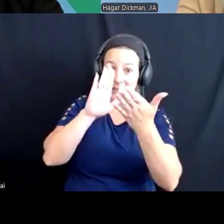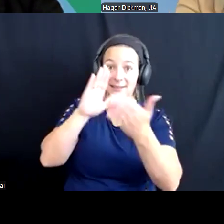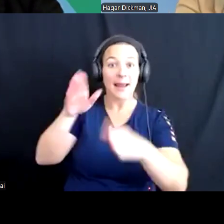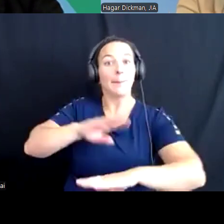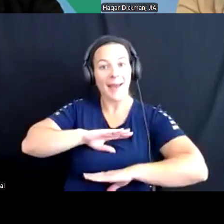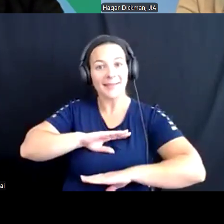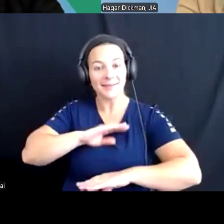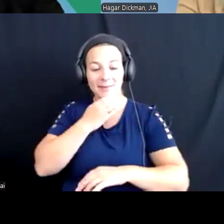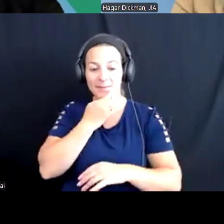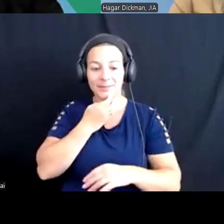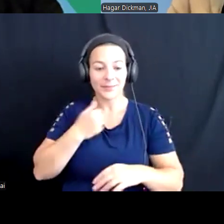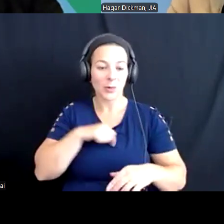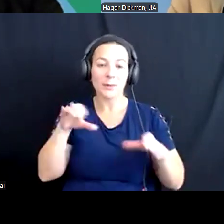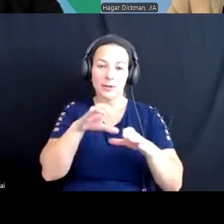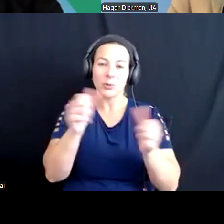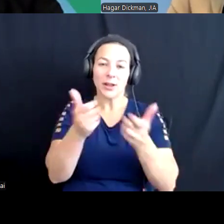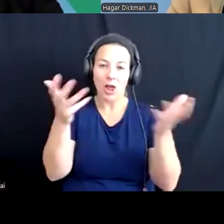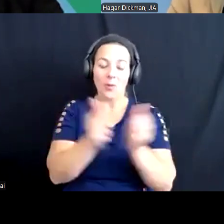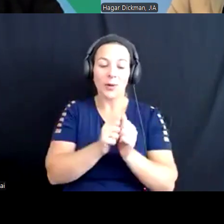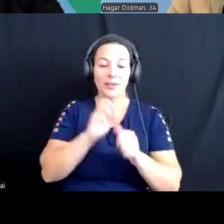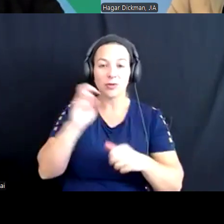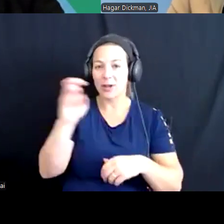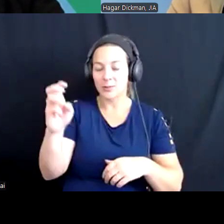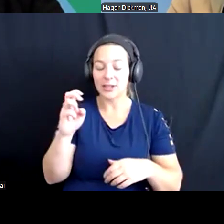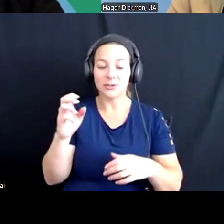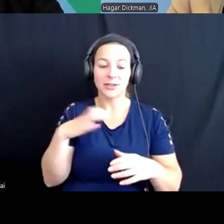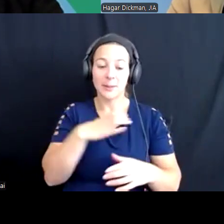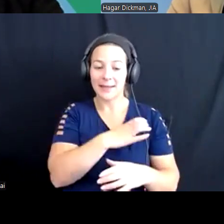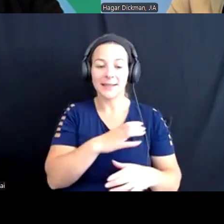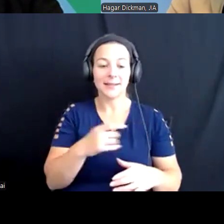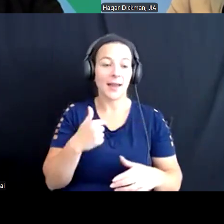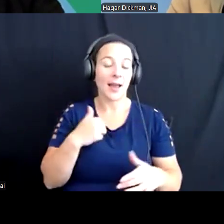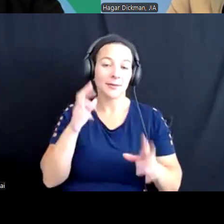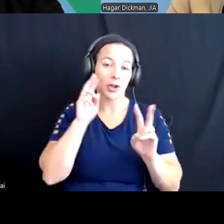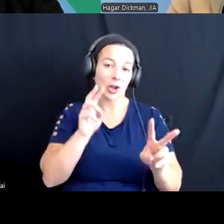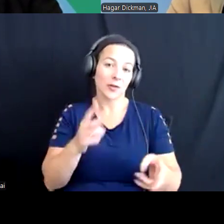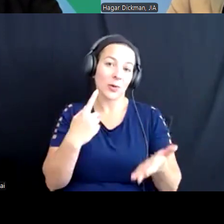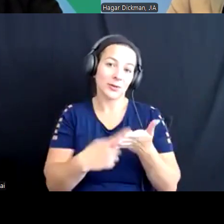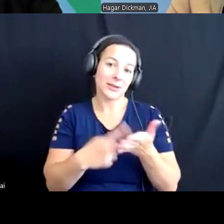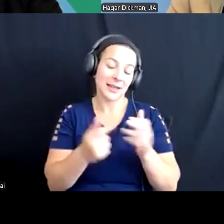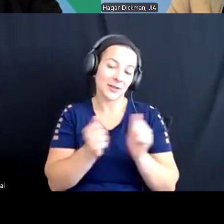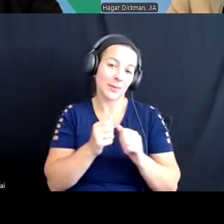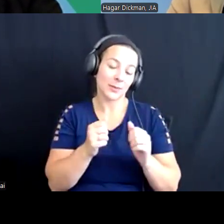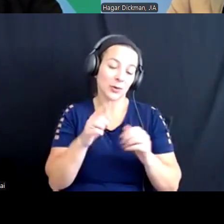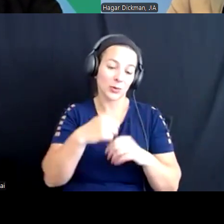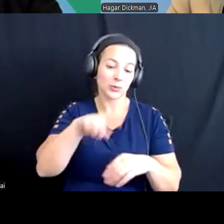doing a lot in the transportation subcommittee, and I look forward to talking with you guys in the future more. Thank